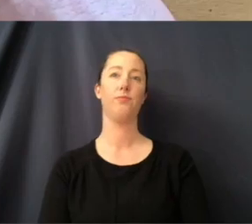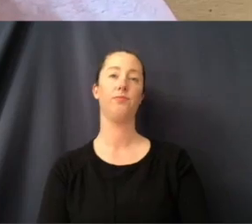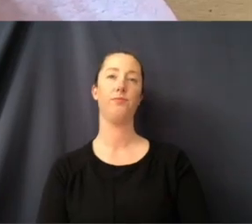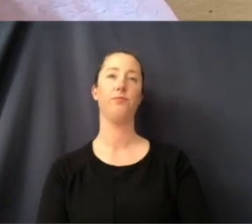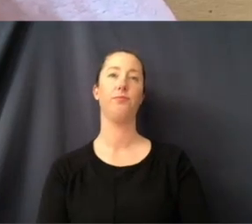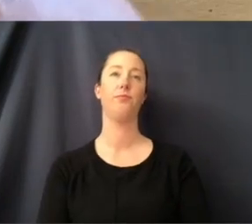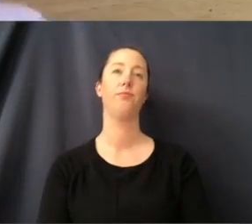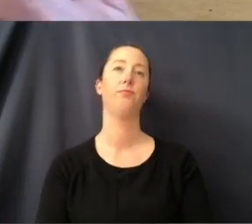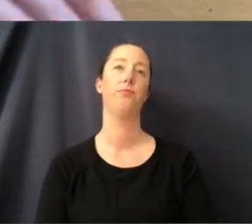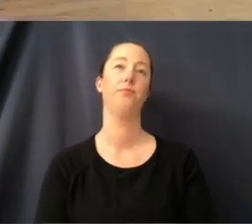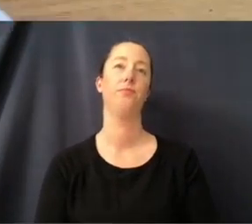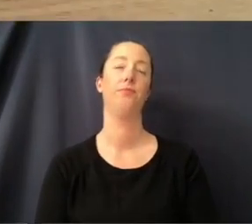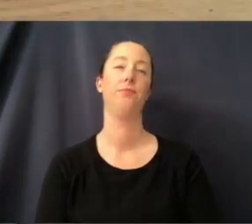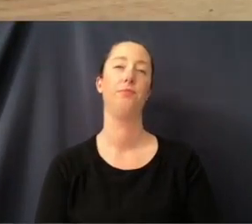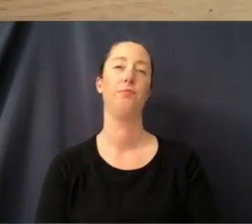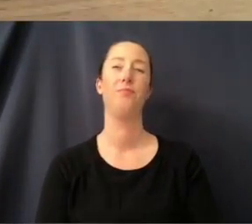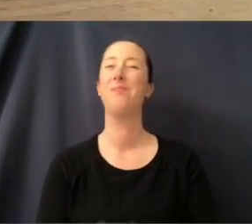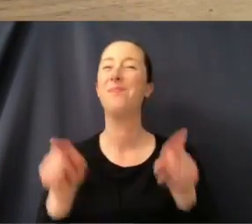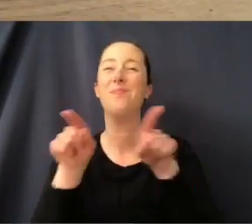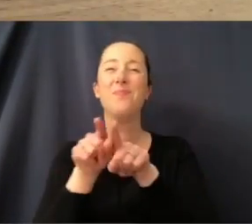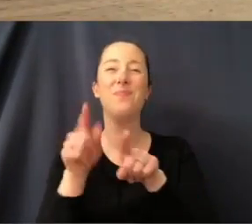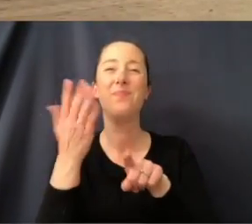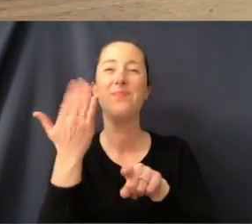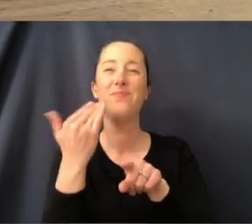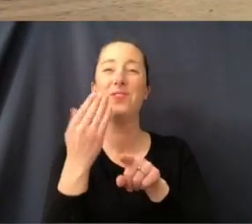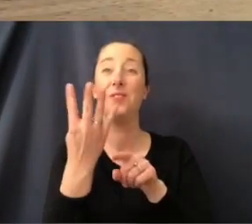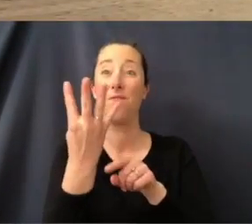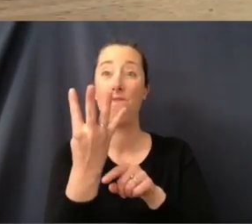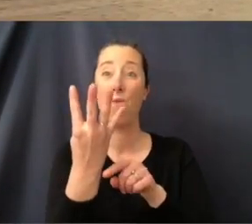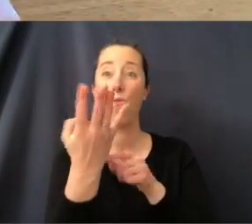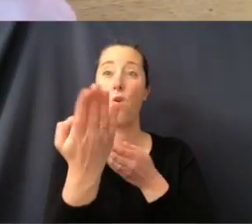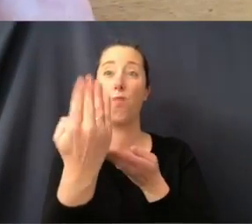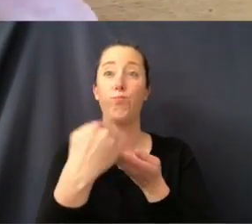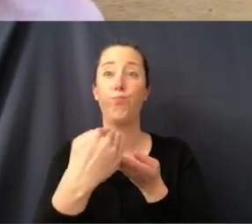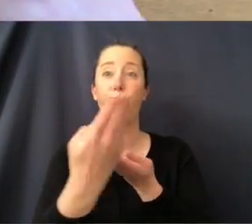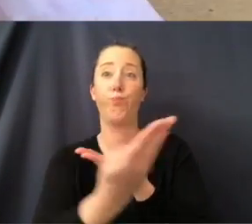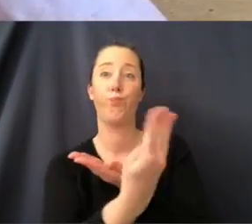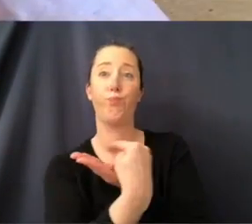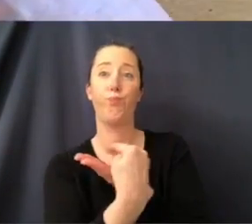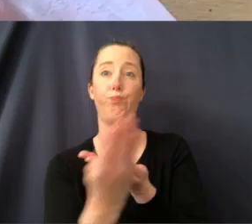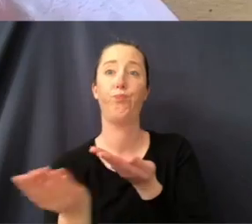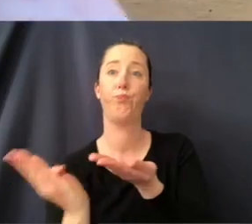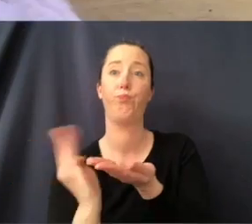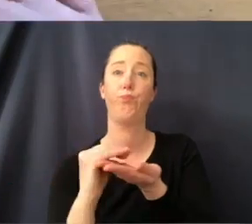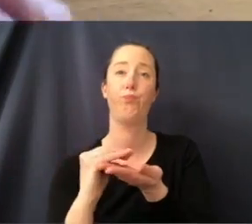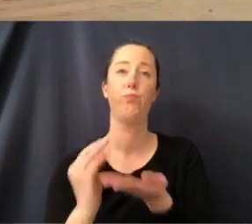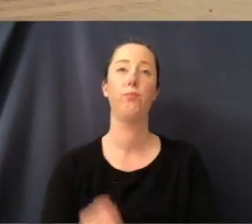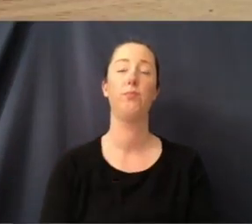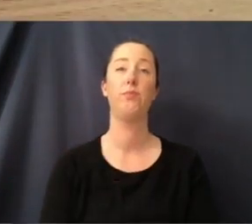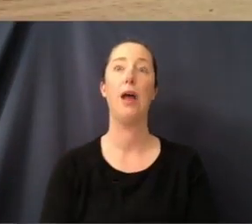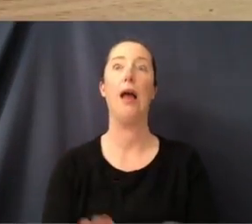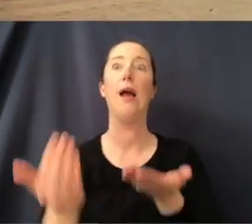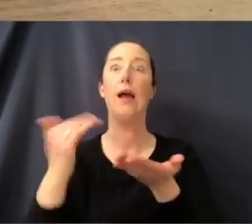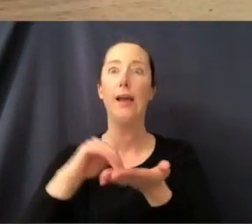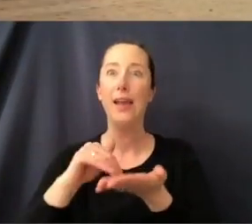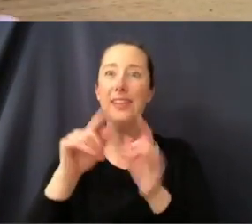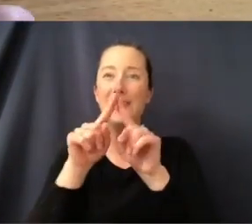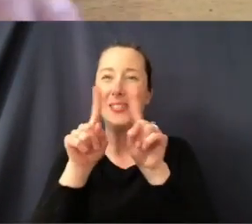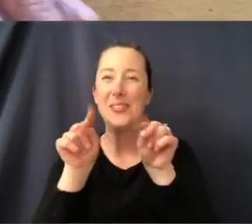I do it 4 times, just like I did before, and when I'm done, I'm going to have another smaller